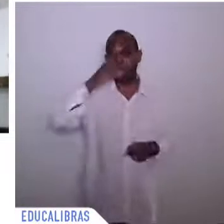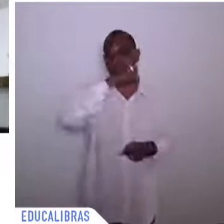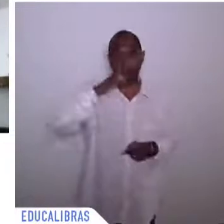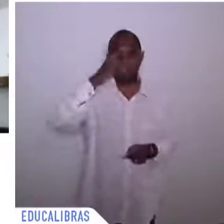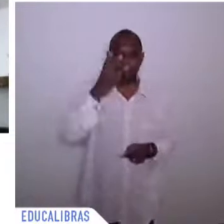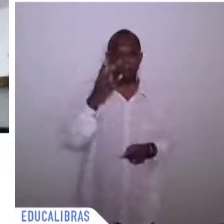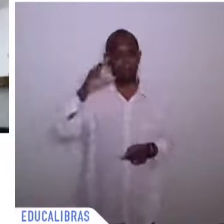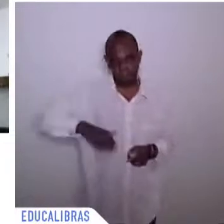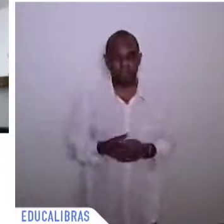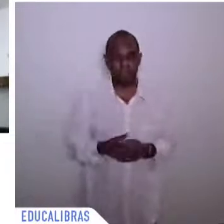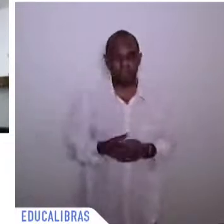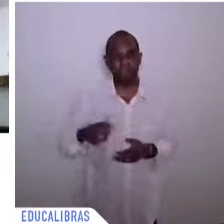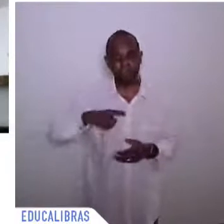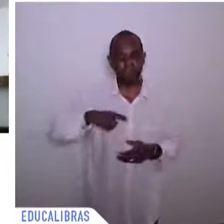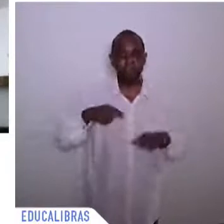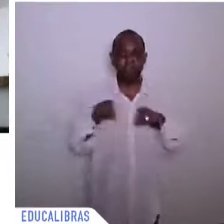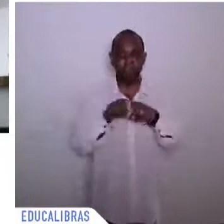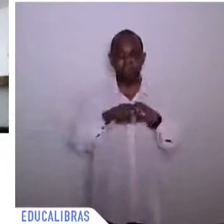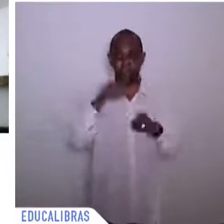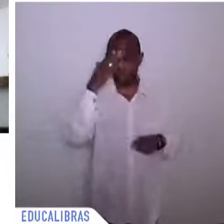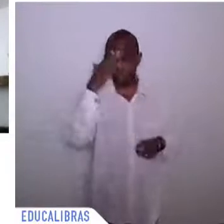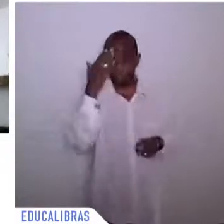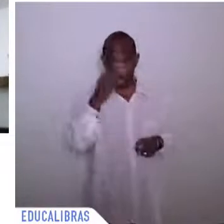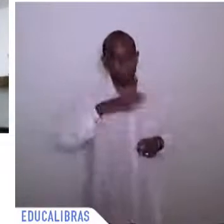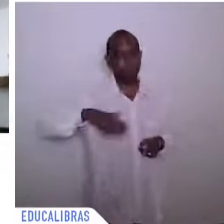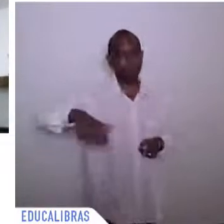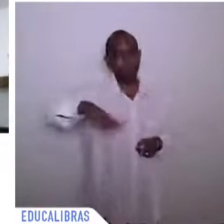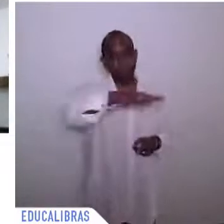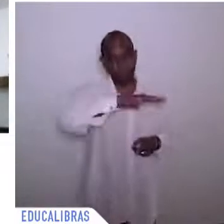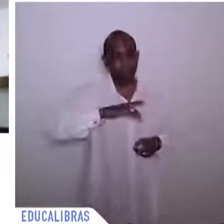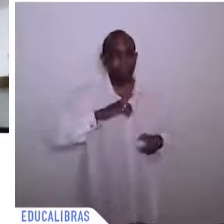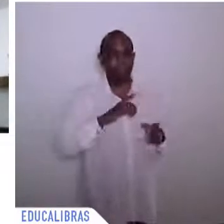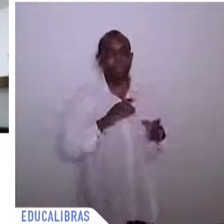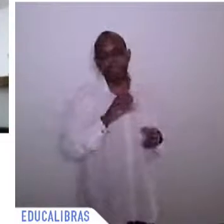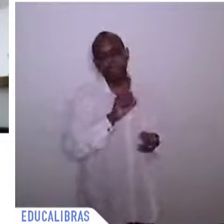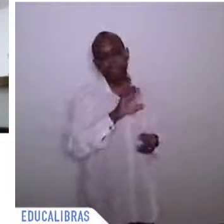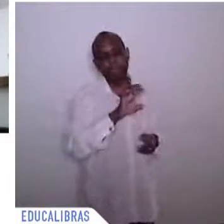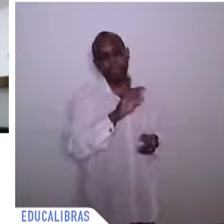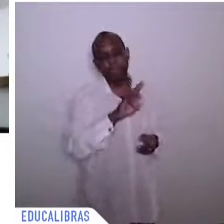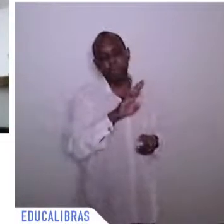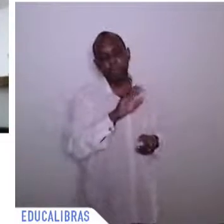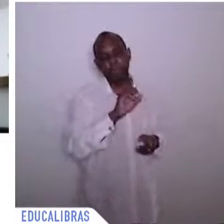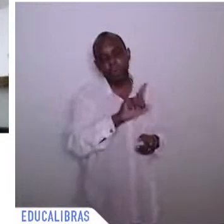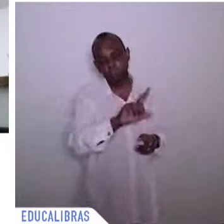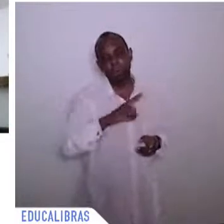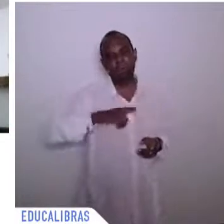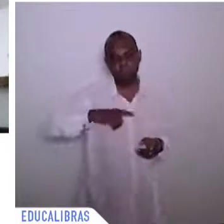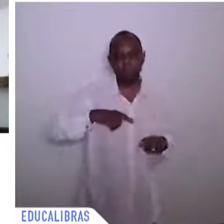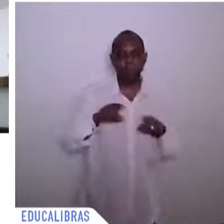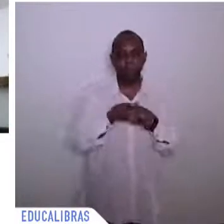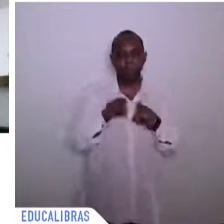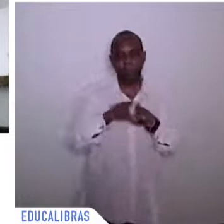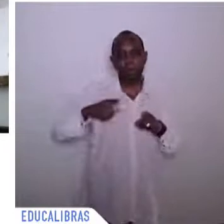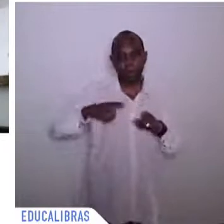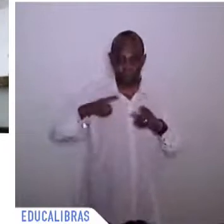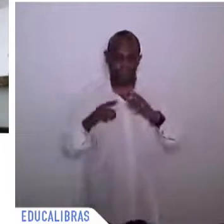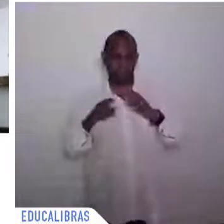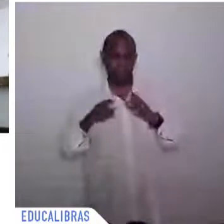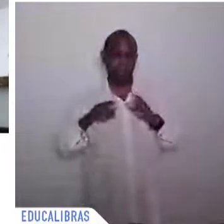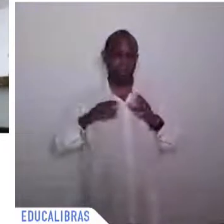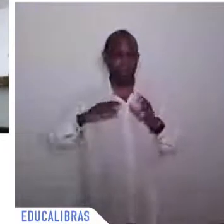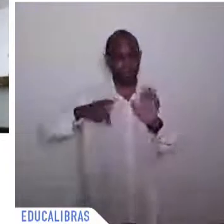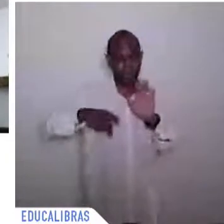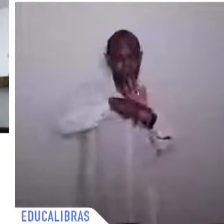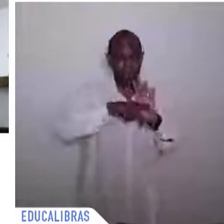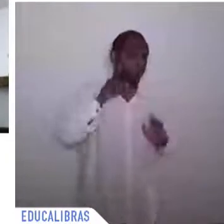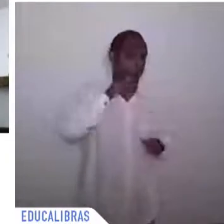Brazil, and on Tuesdays at 3 p.m. in Brazil. In addition to the tireless and voluntary work of